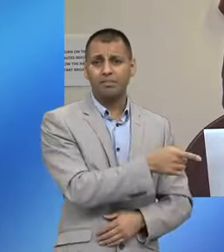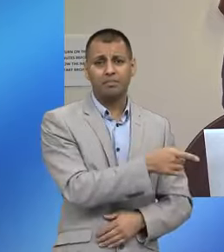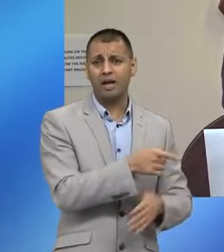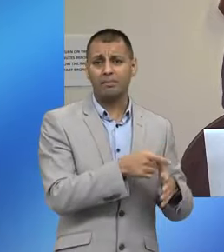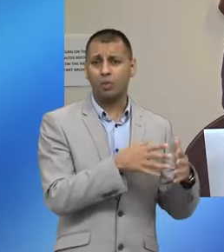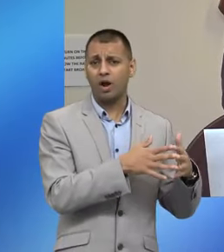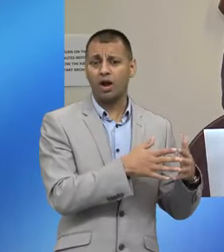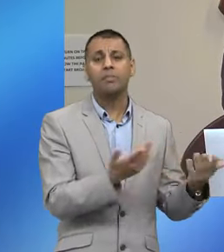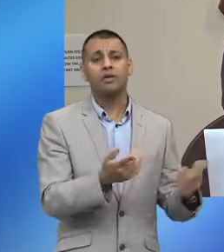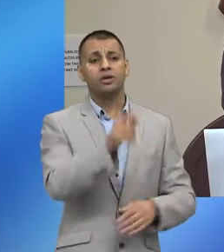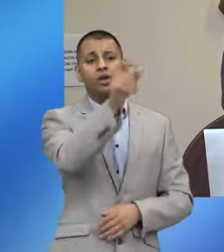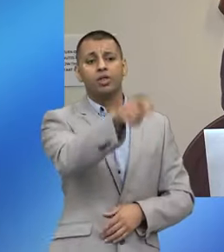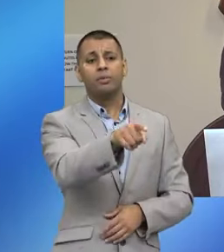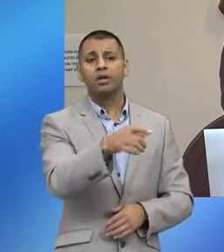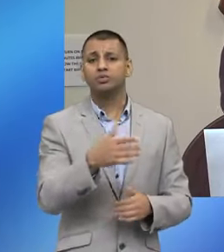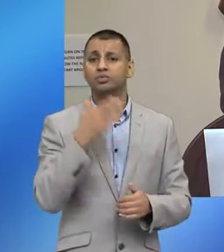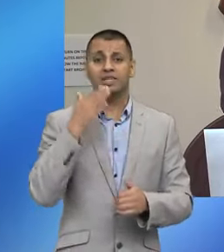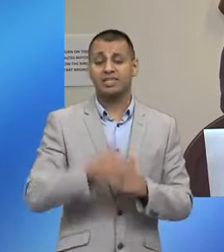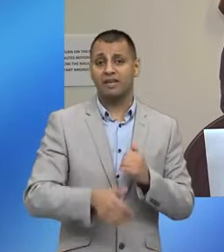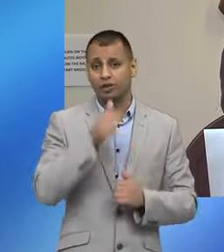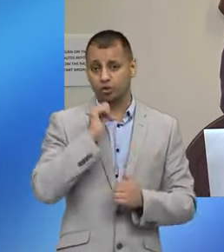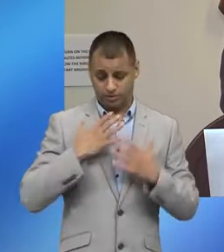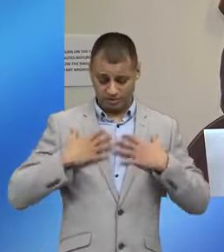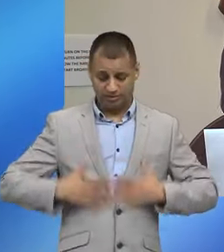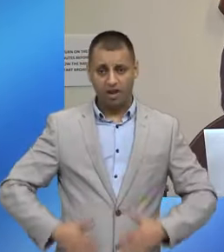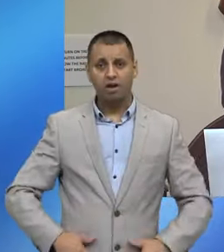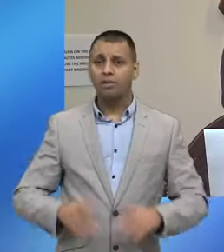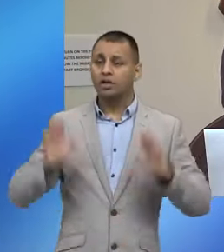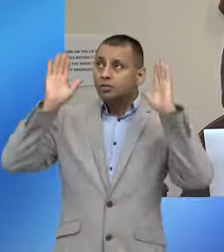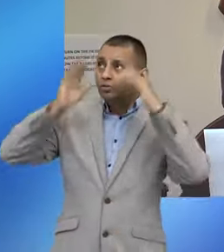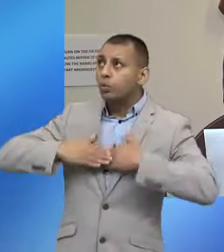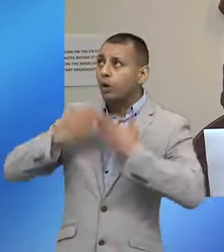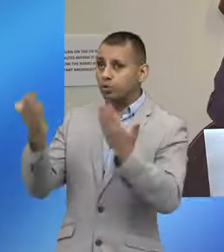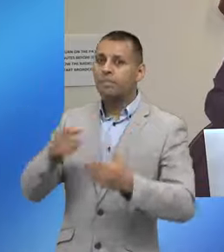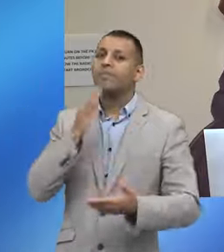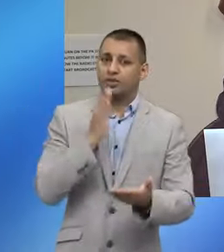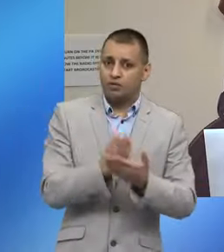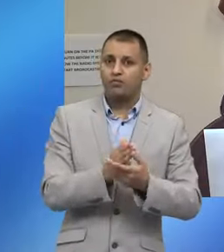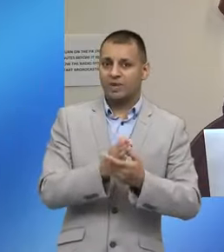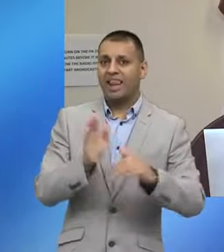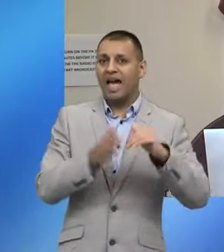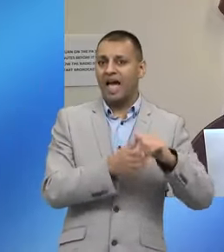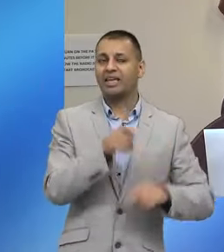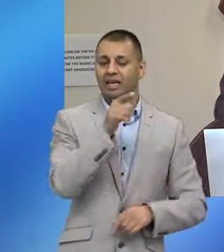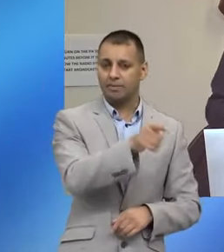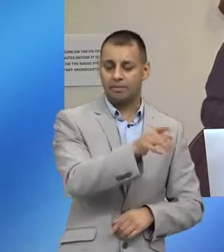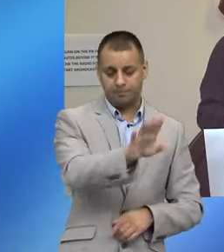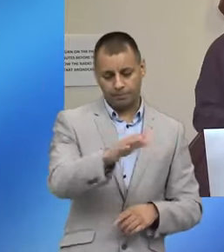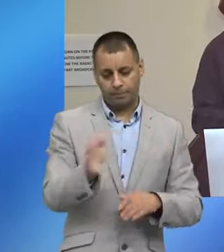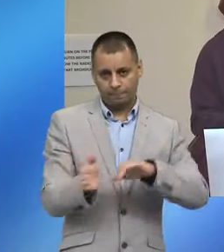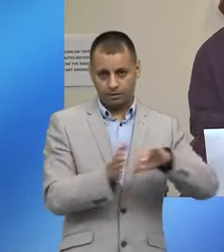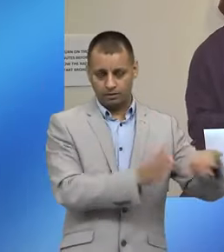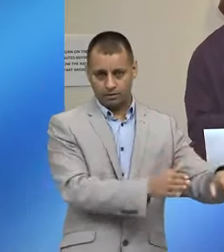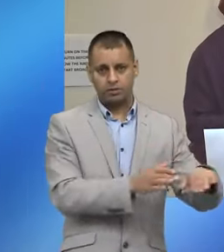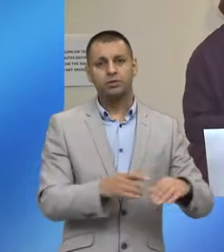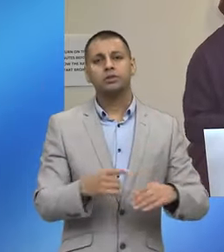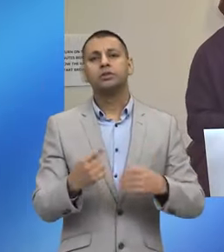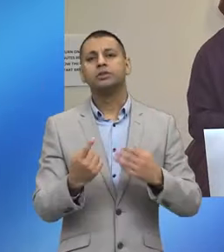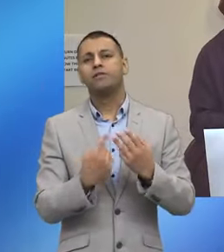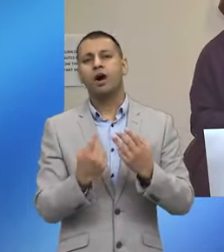not Abdul Wahab, but it's the one who's not using the limbs that Allah Azza wa Jalla gave him. Another issue, Ikhwani, especially for you young people,